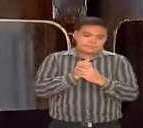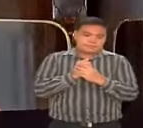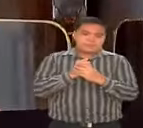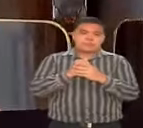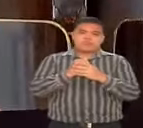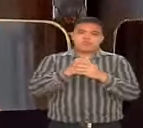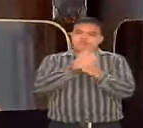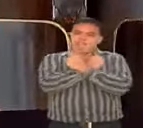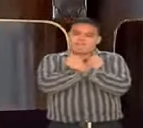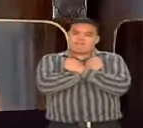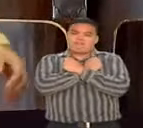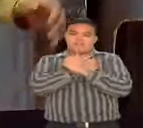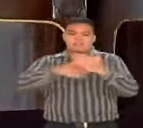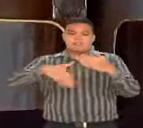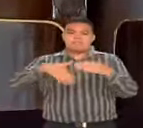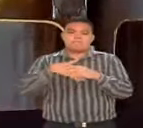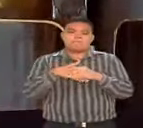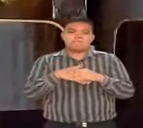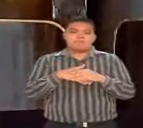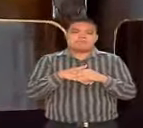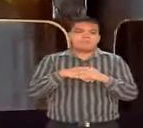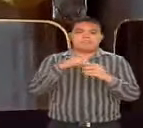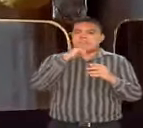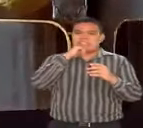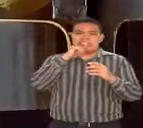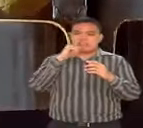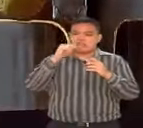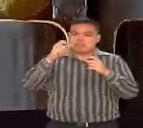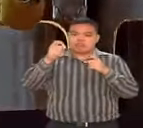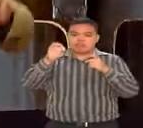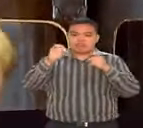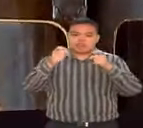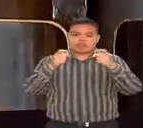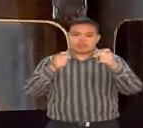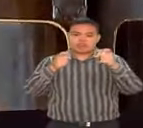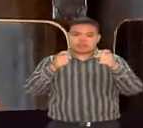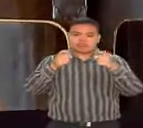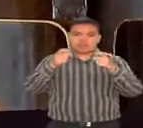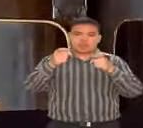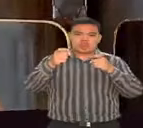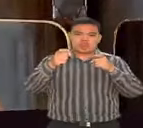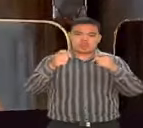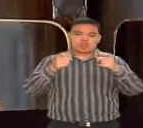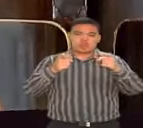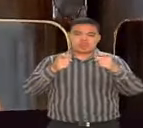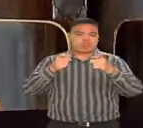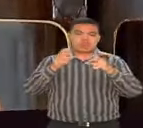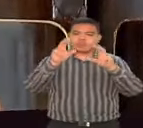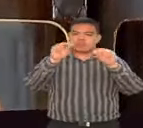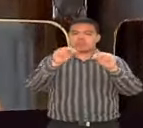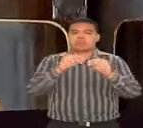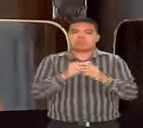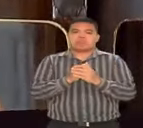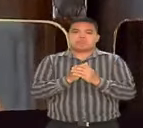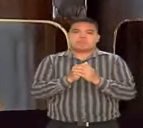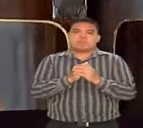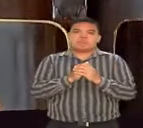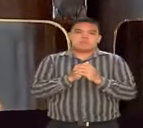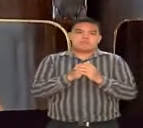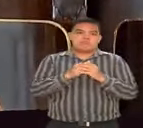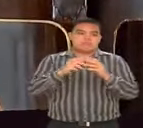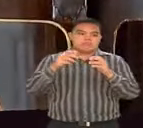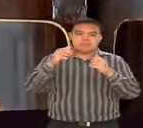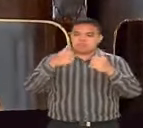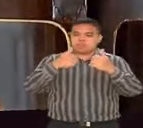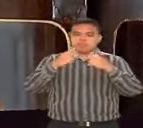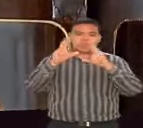15, cherish your spouse. Dili competition ang banag-asawa. Okay? Many times, there